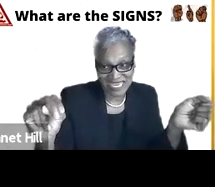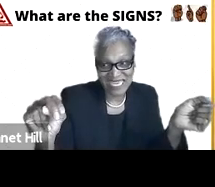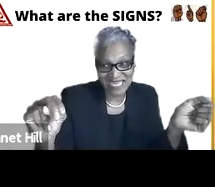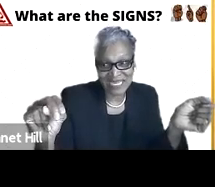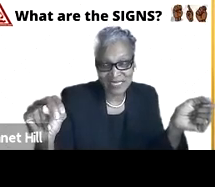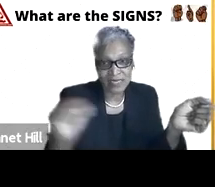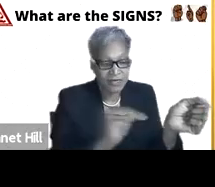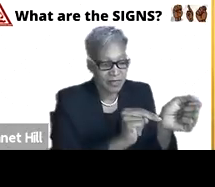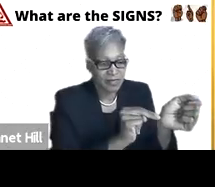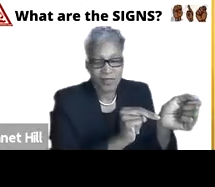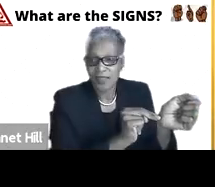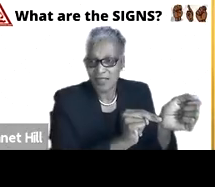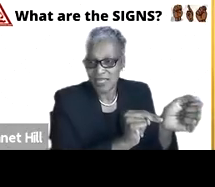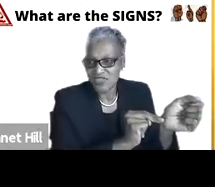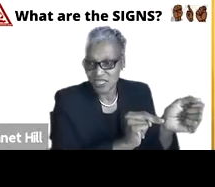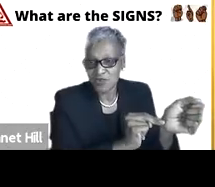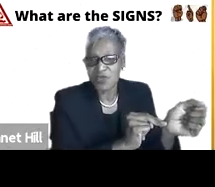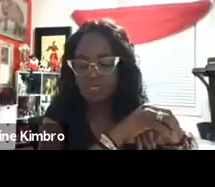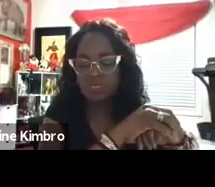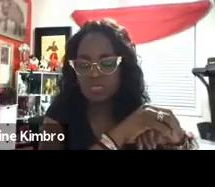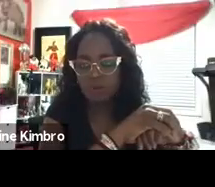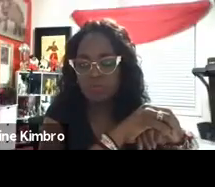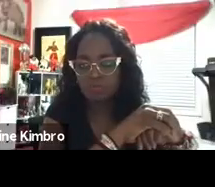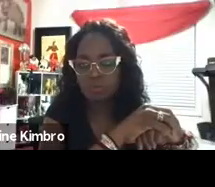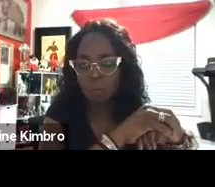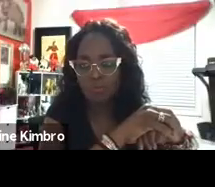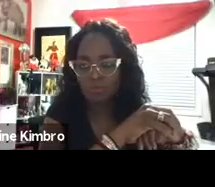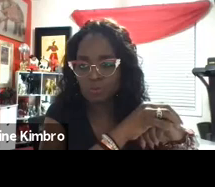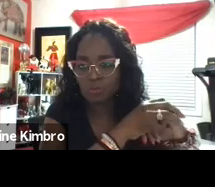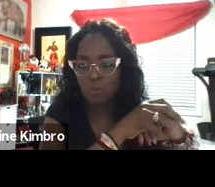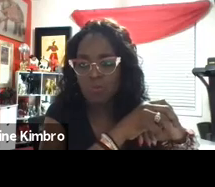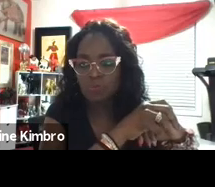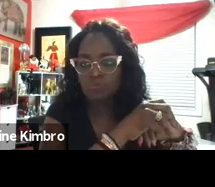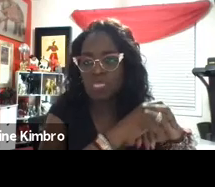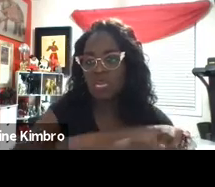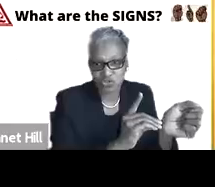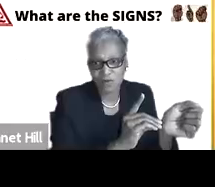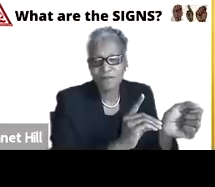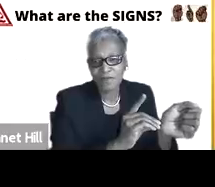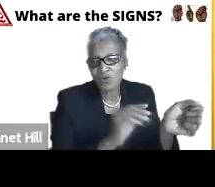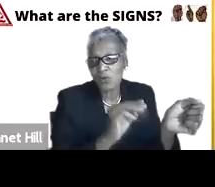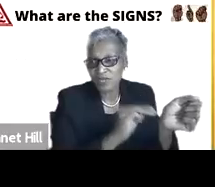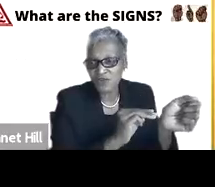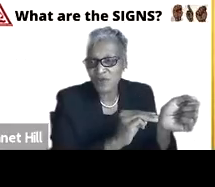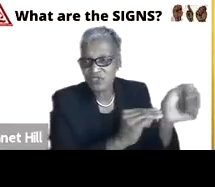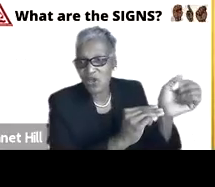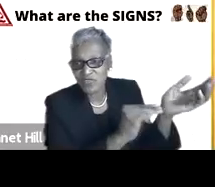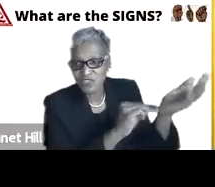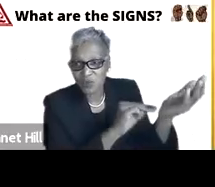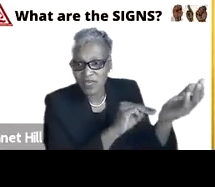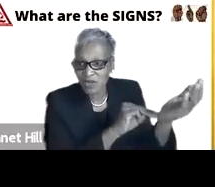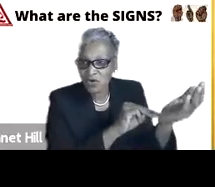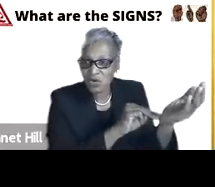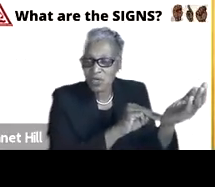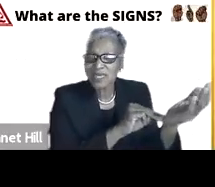with the N in this area, with the D in this area is doctor. So, but if you ever saw